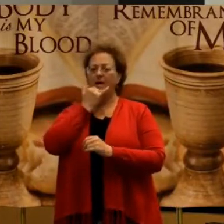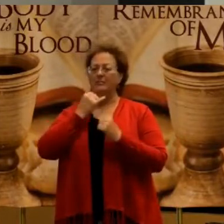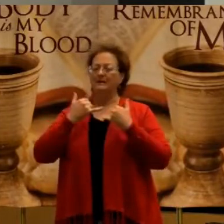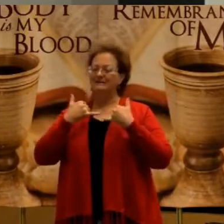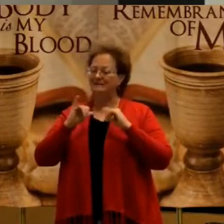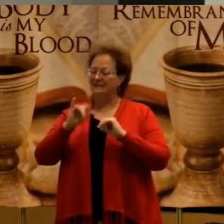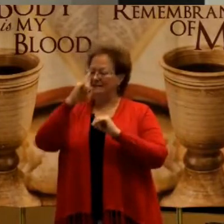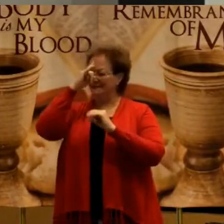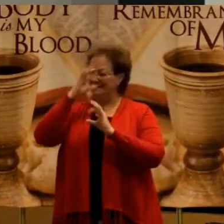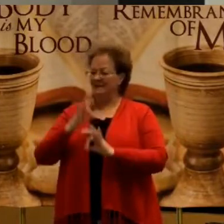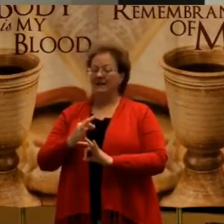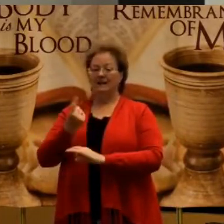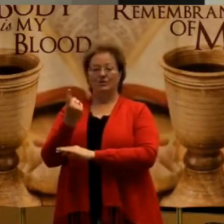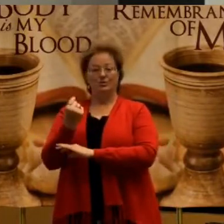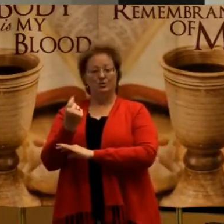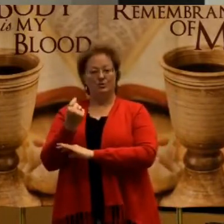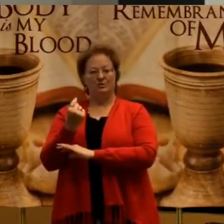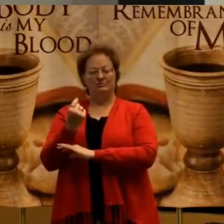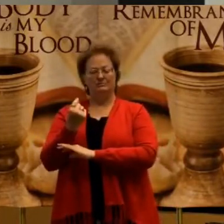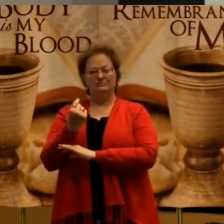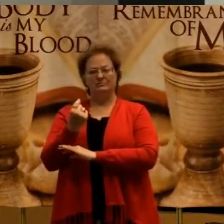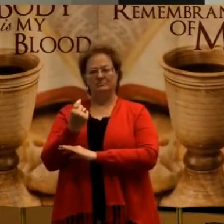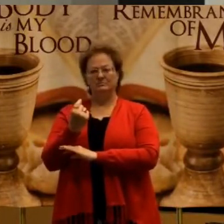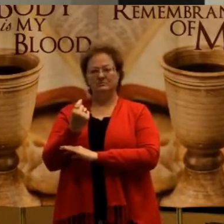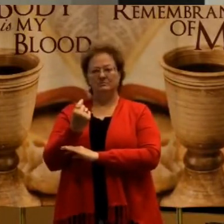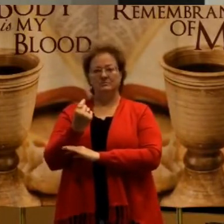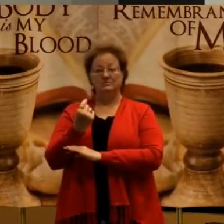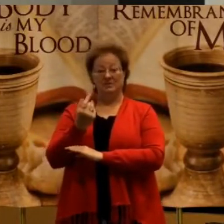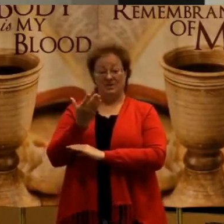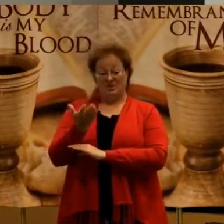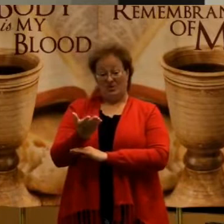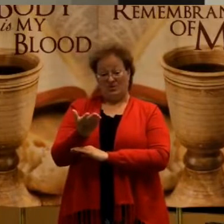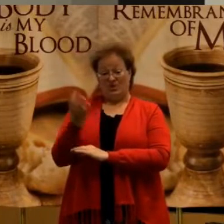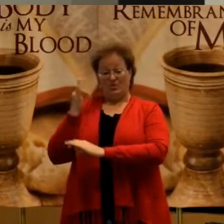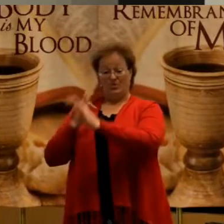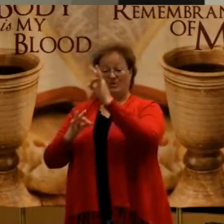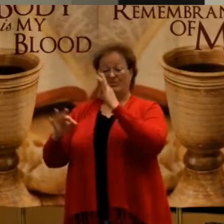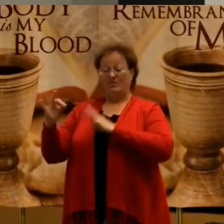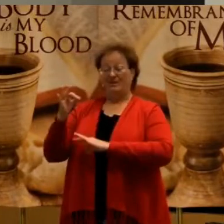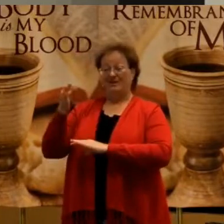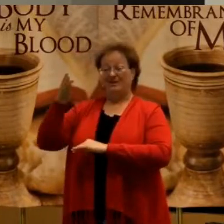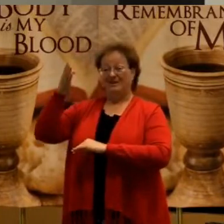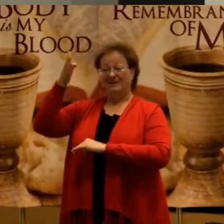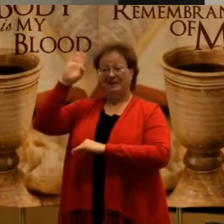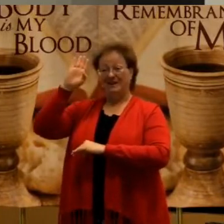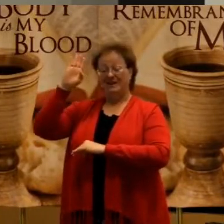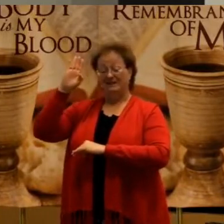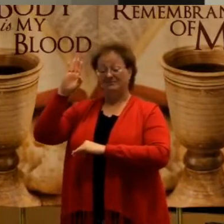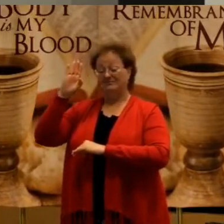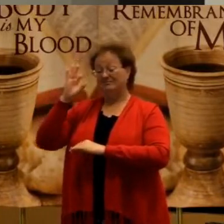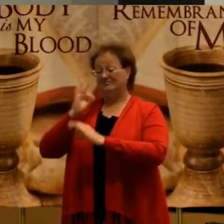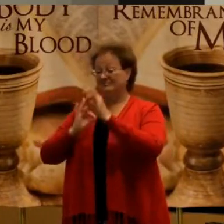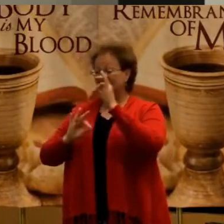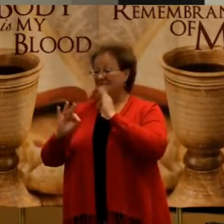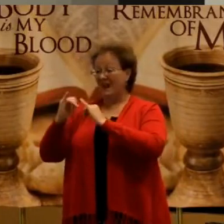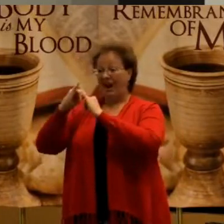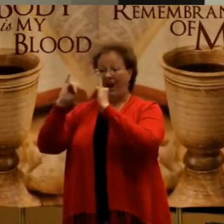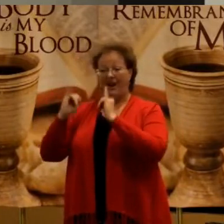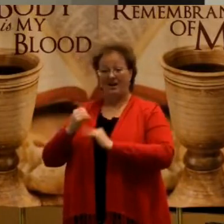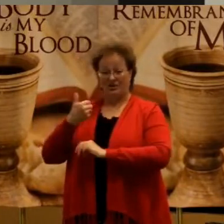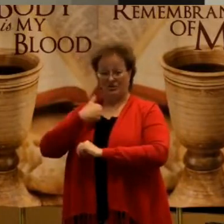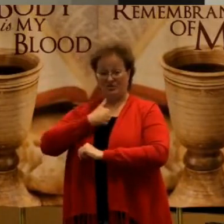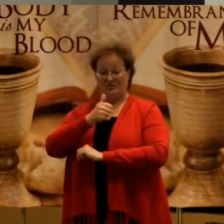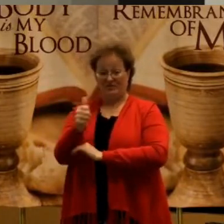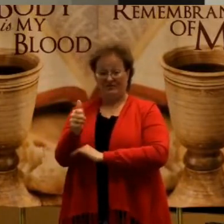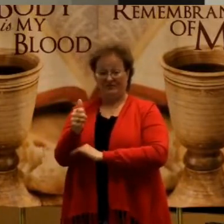it anyway? Have you ever replaced the true God with an idol of your own making? If we're honest with